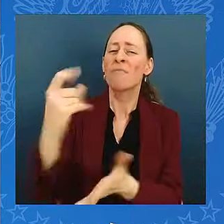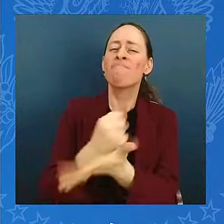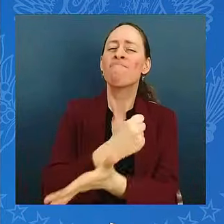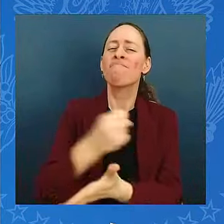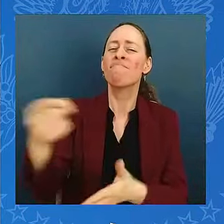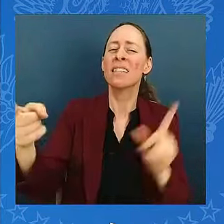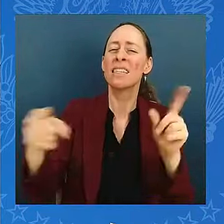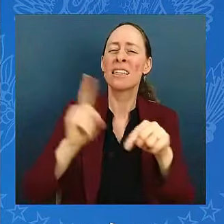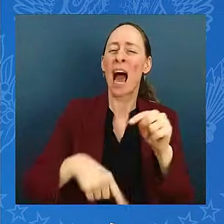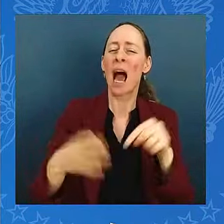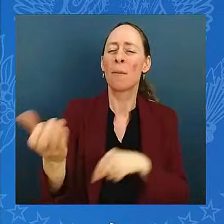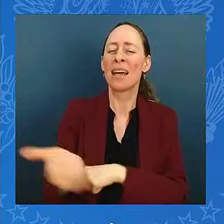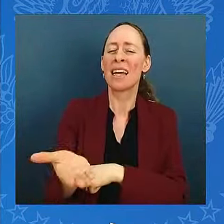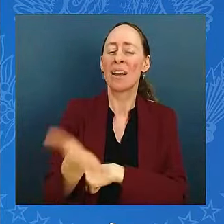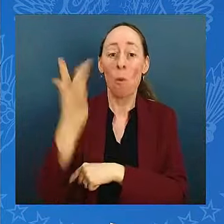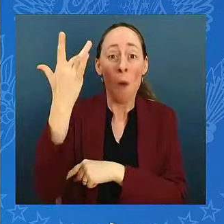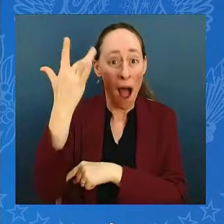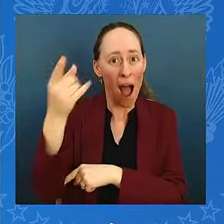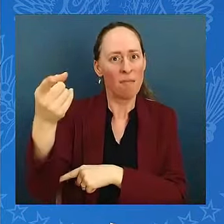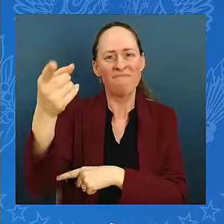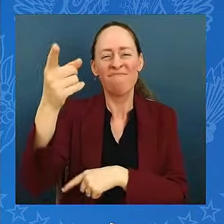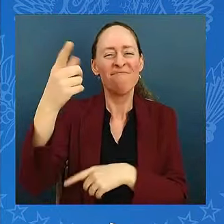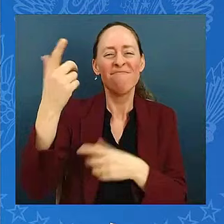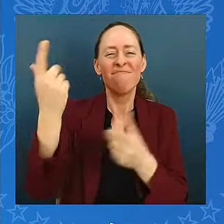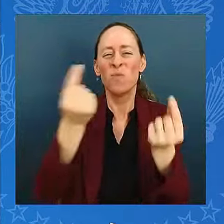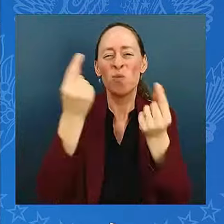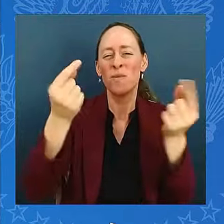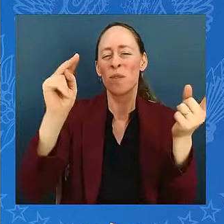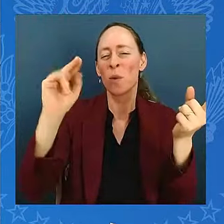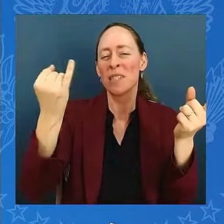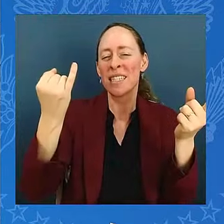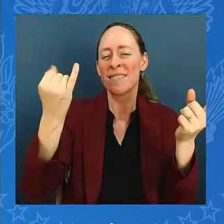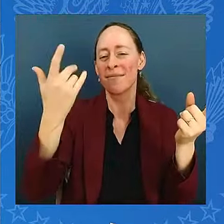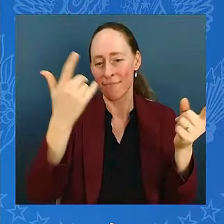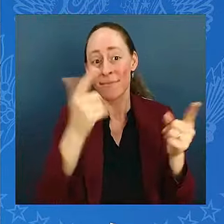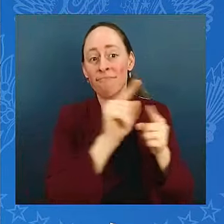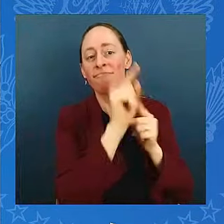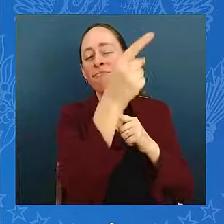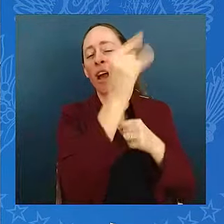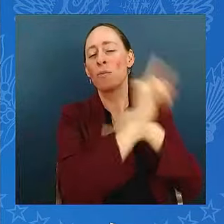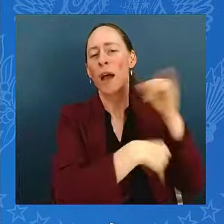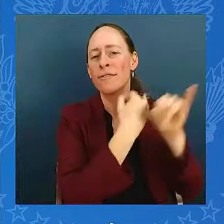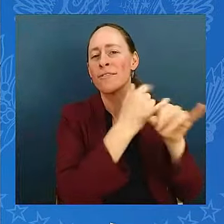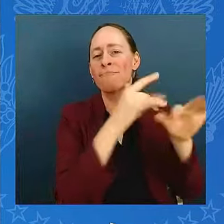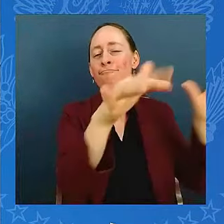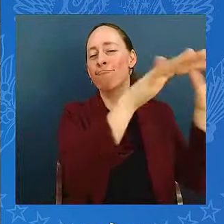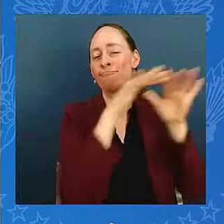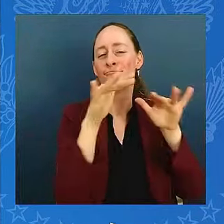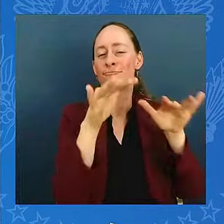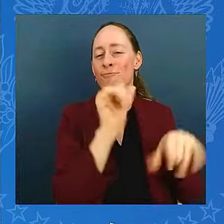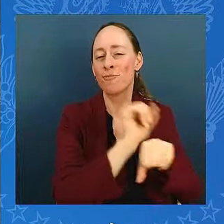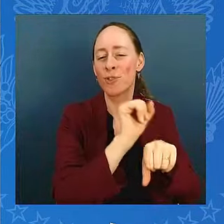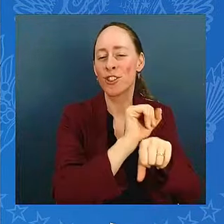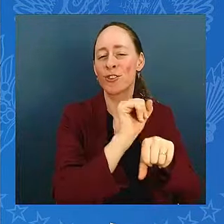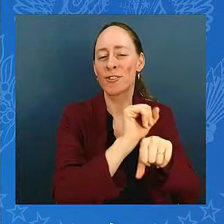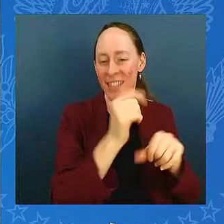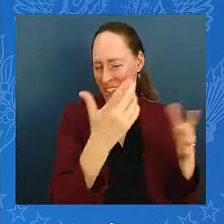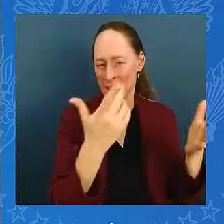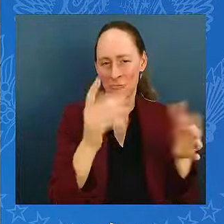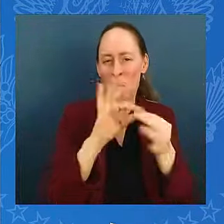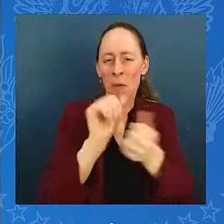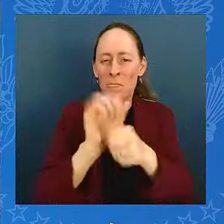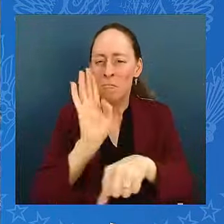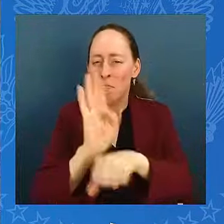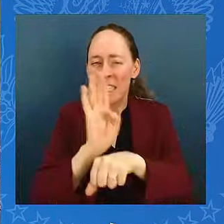Jersey on a trade mission abroad, but I also want to thank New Jersey's newest United States Senator, George Helmley. Where is George?